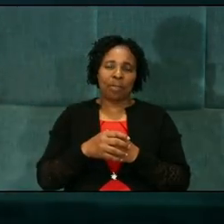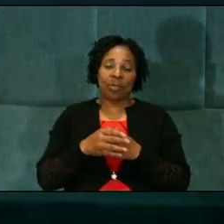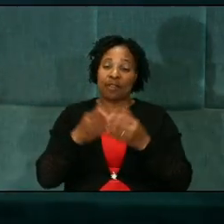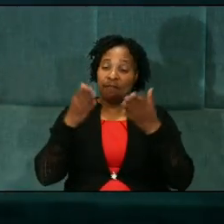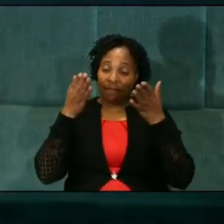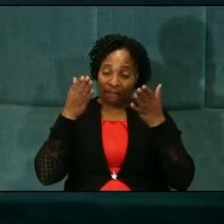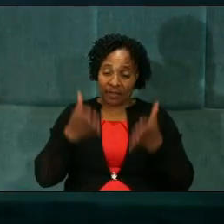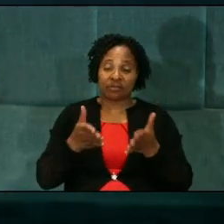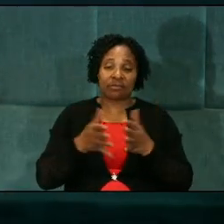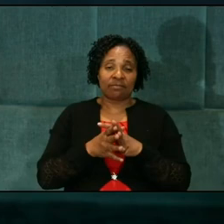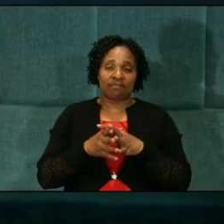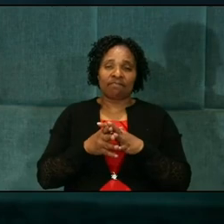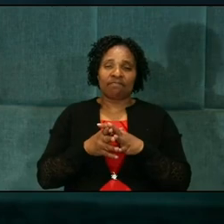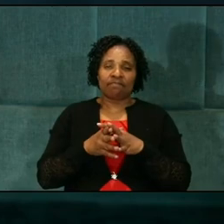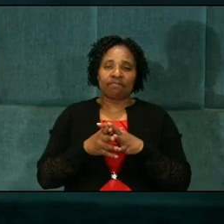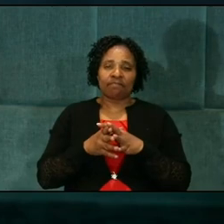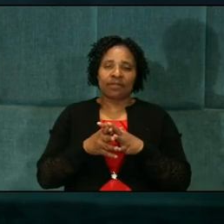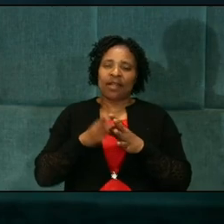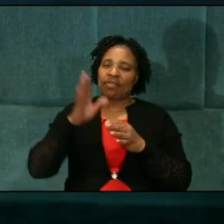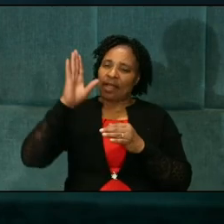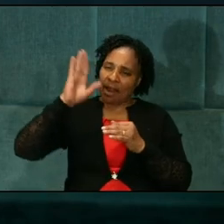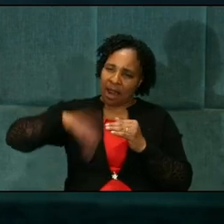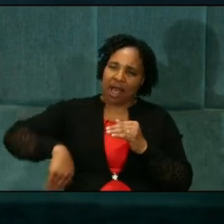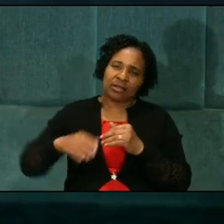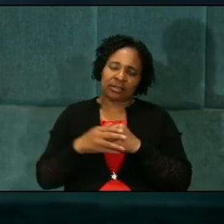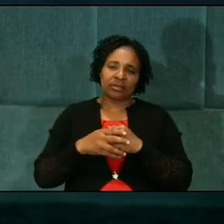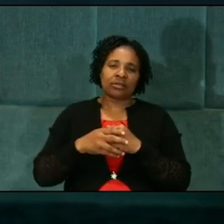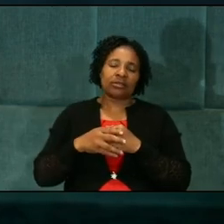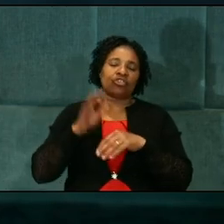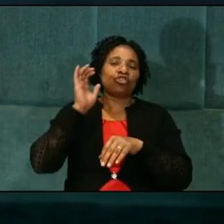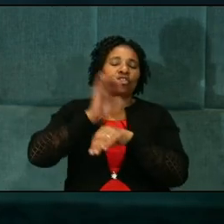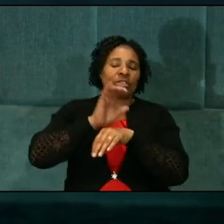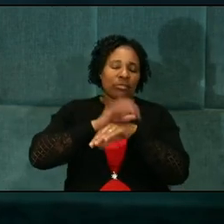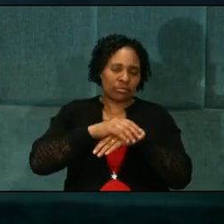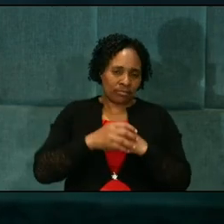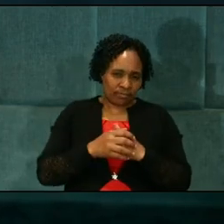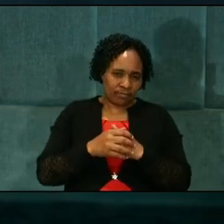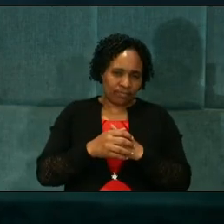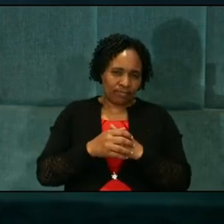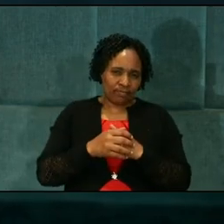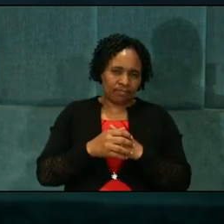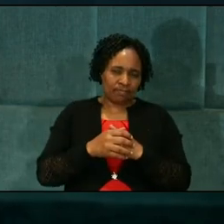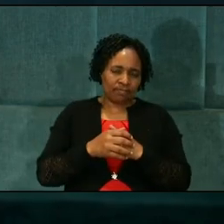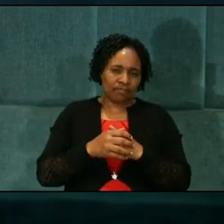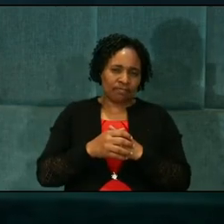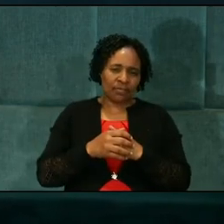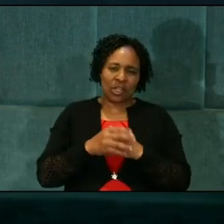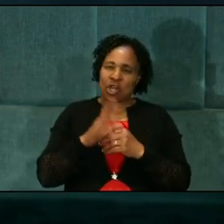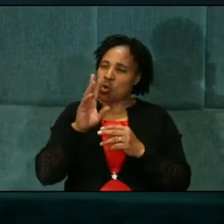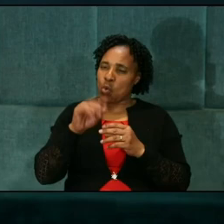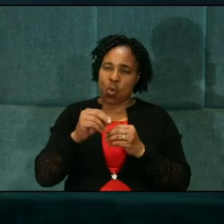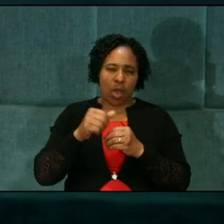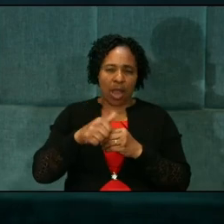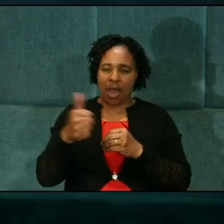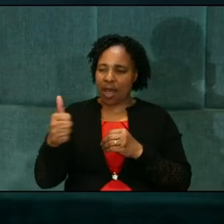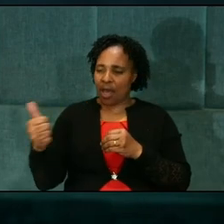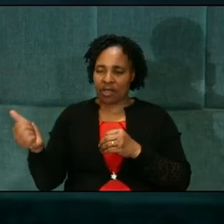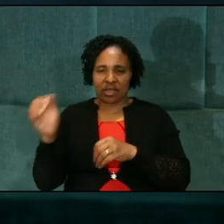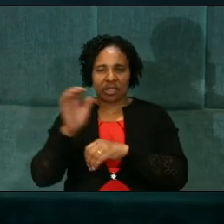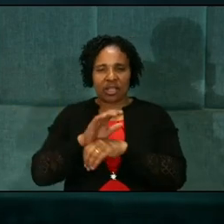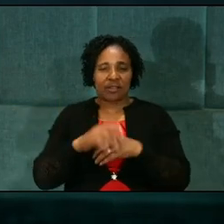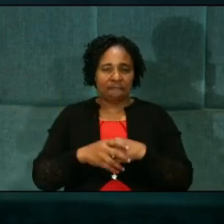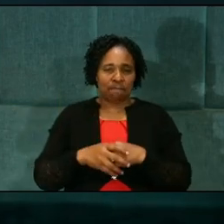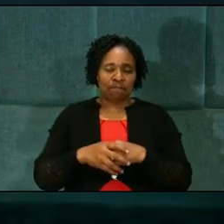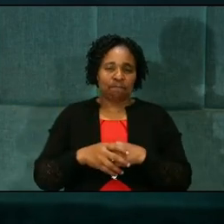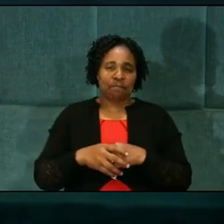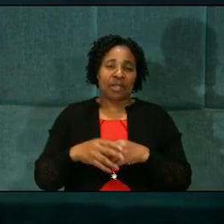this is the last church. There'll be no more. The